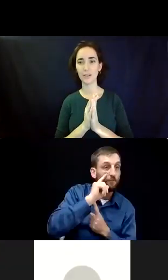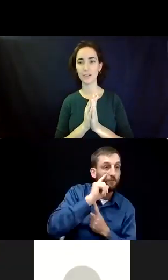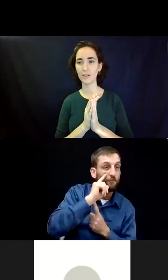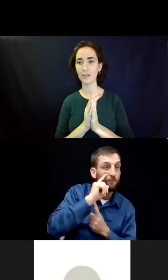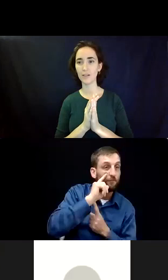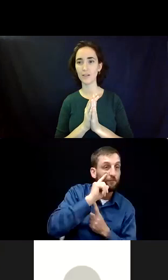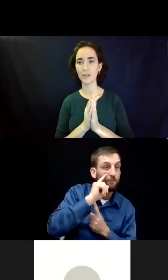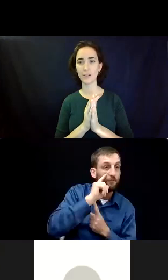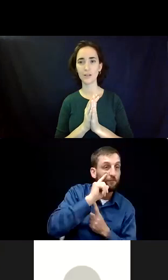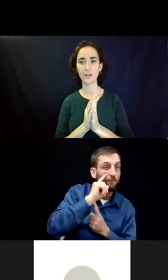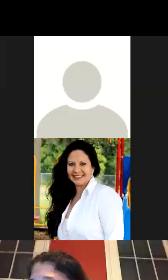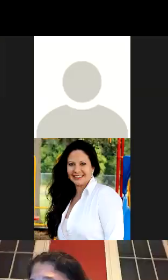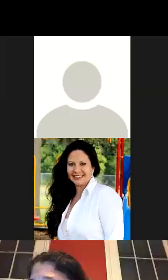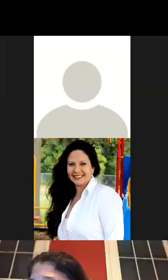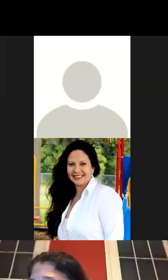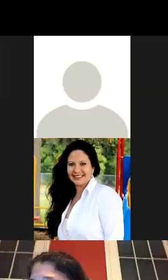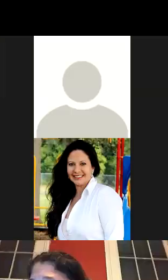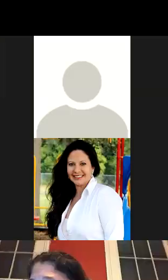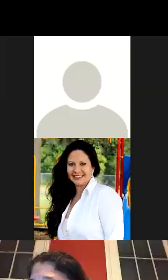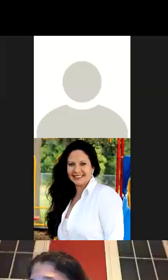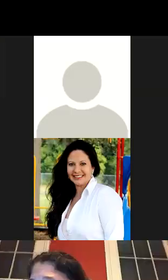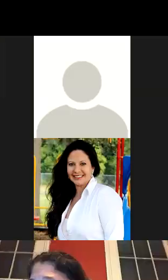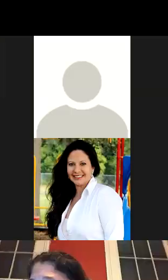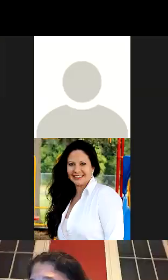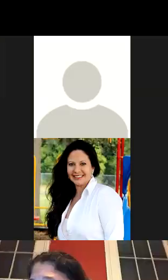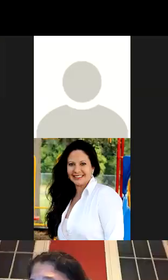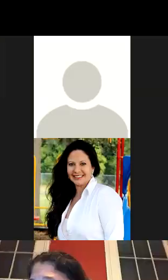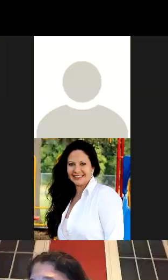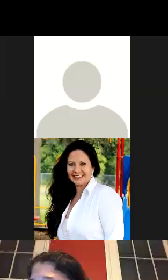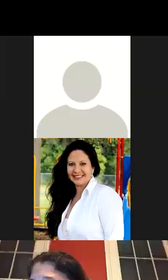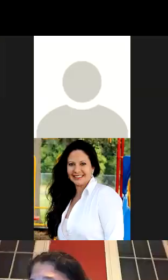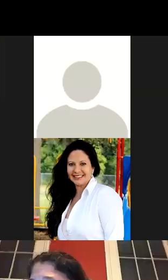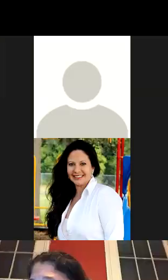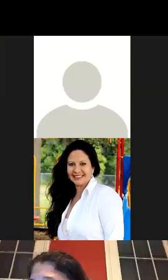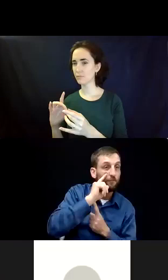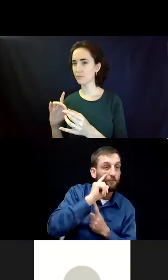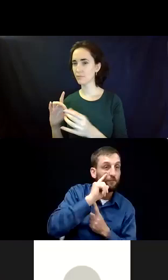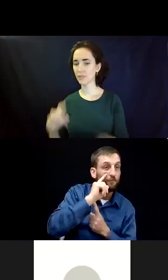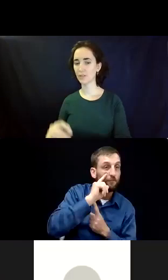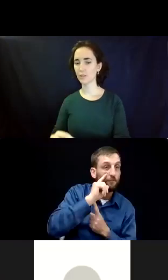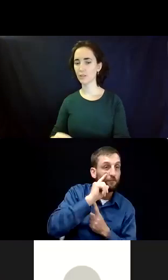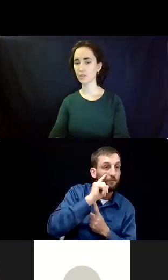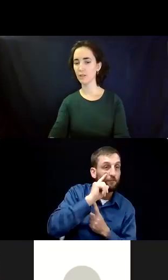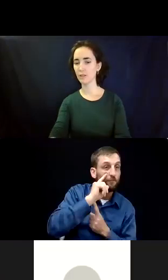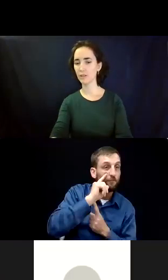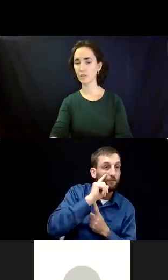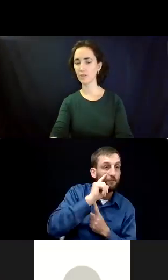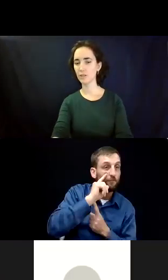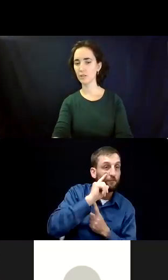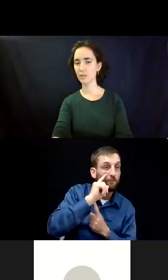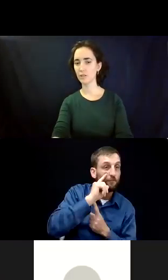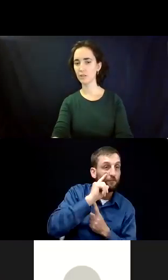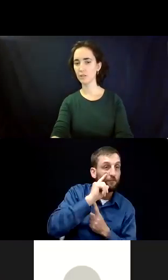like and I will be giving a little bit of a brief overview on in response to